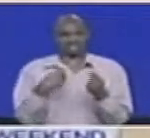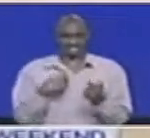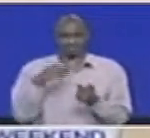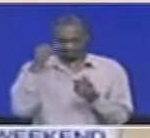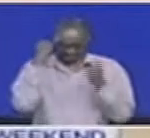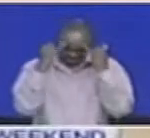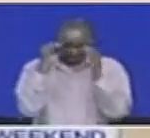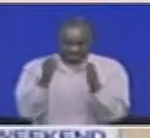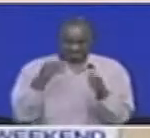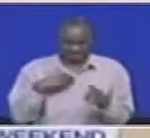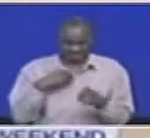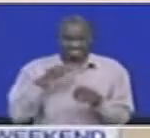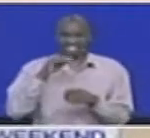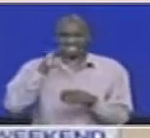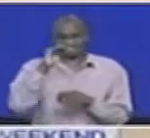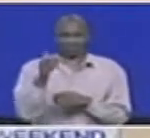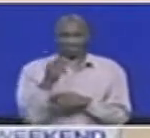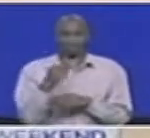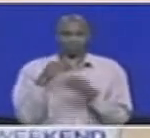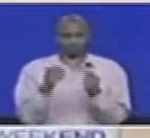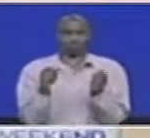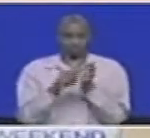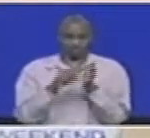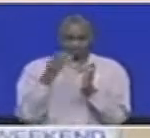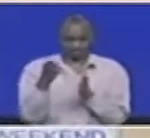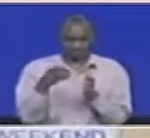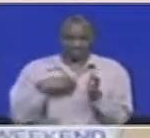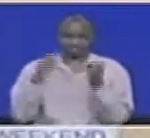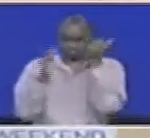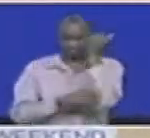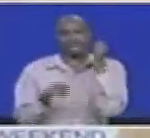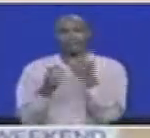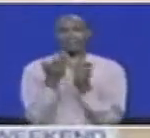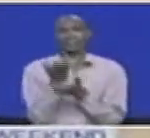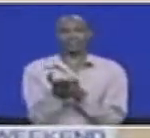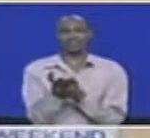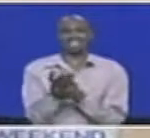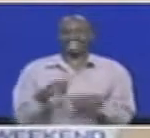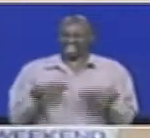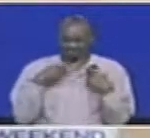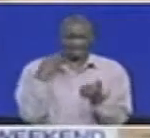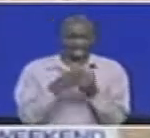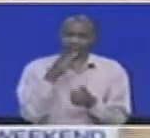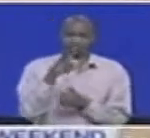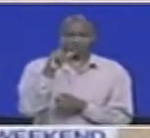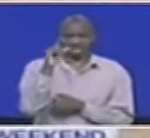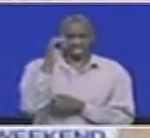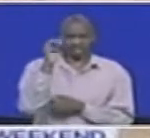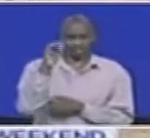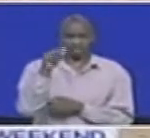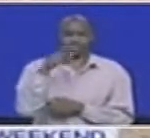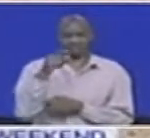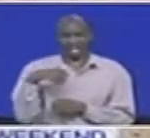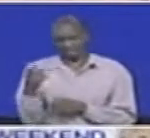the city in the sun would solve all his problems, but the worst was yet to happen. Life was hard for Limo, who met fellow athletes